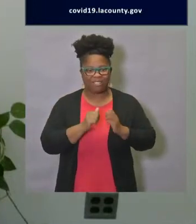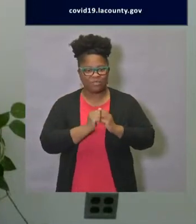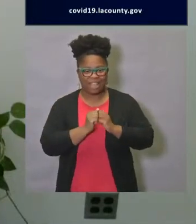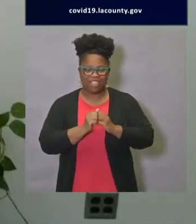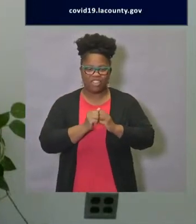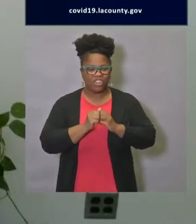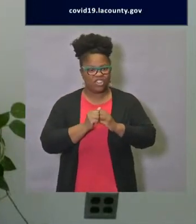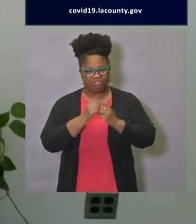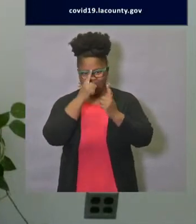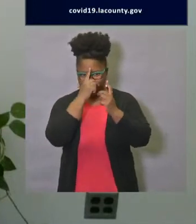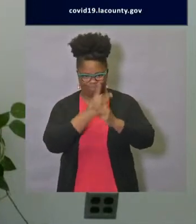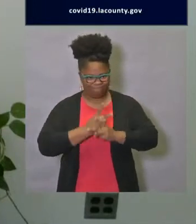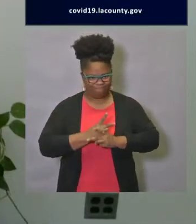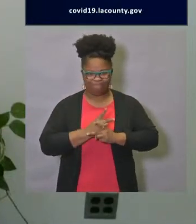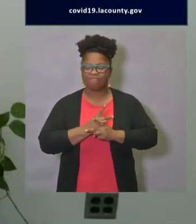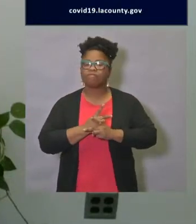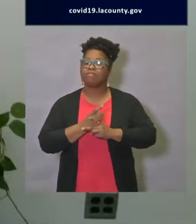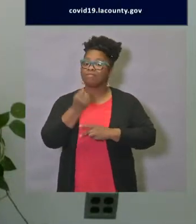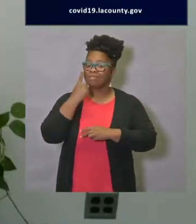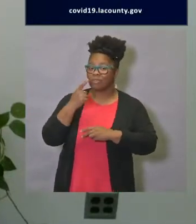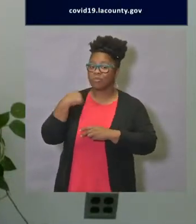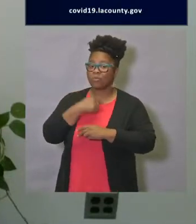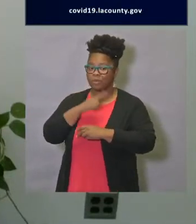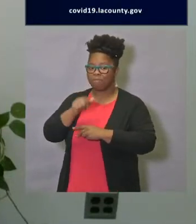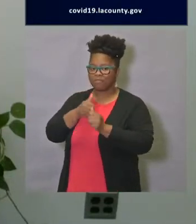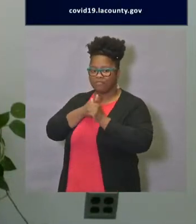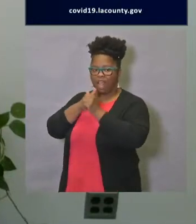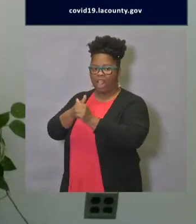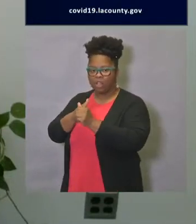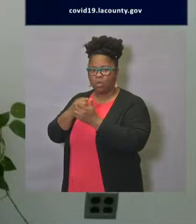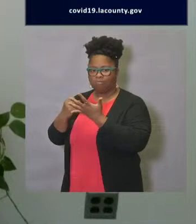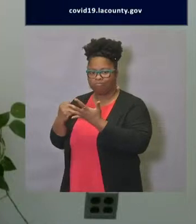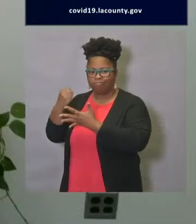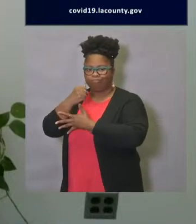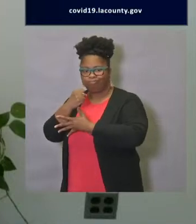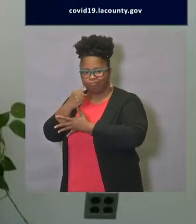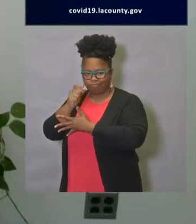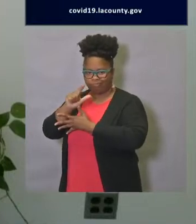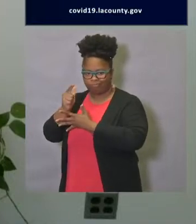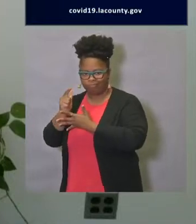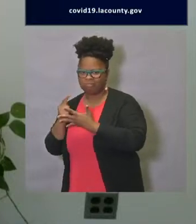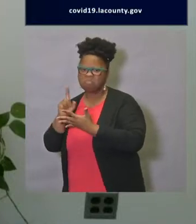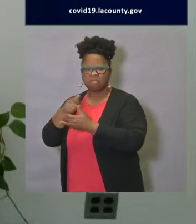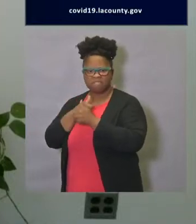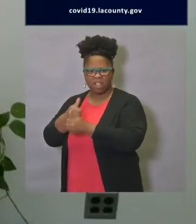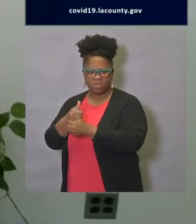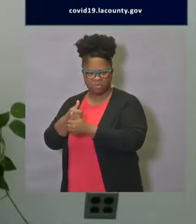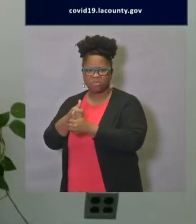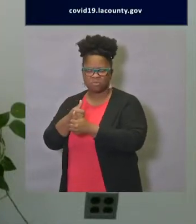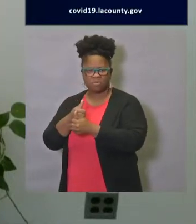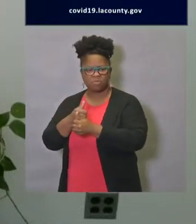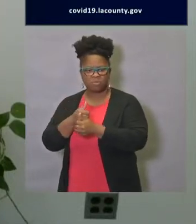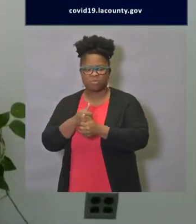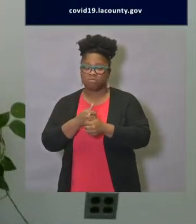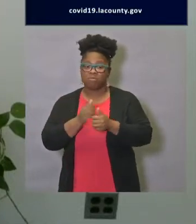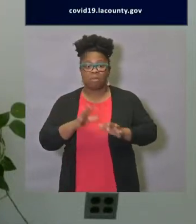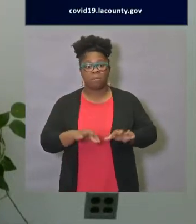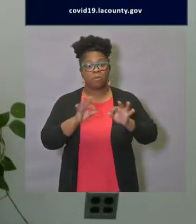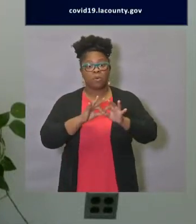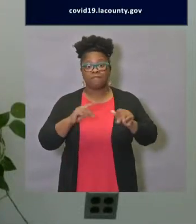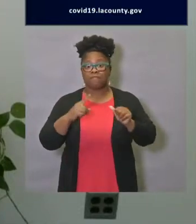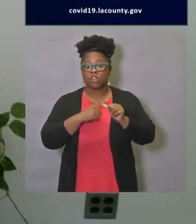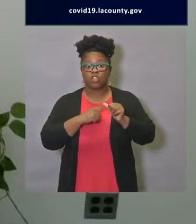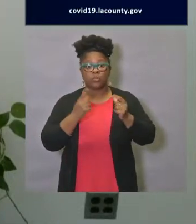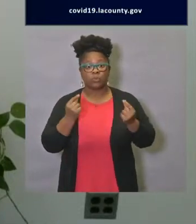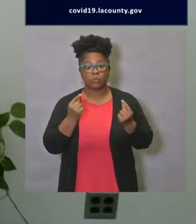do have to adhere to the prioritization. You know, the first business that we had, all of us, was to make sure